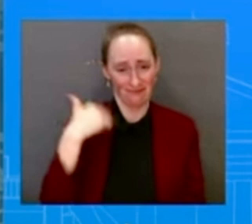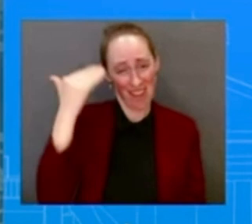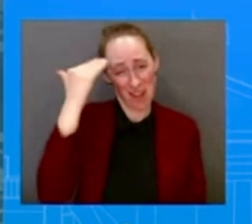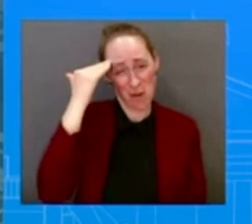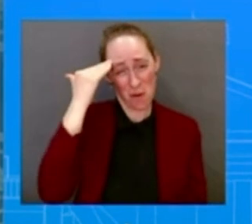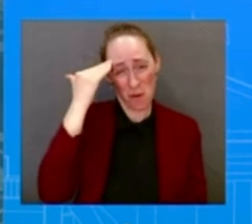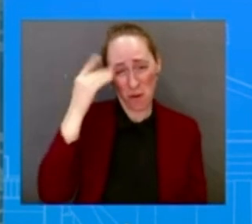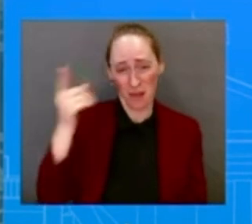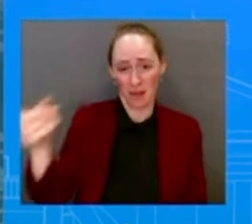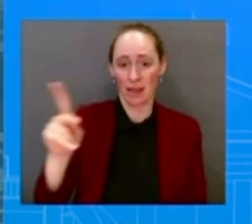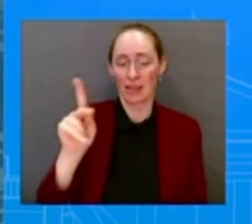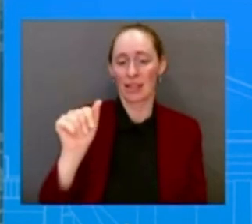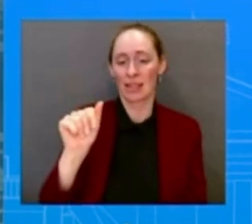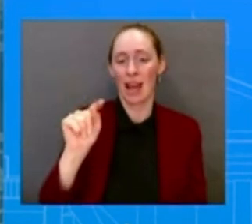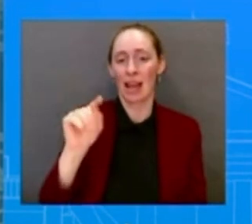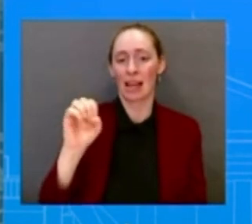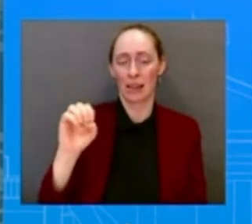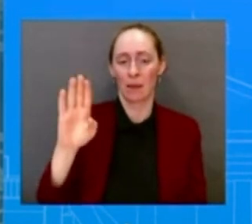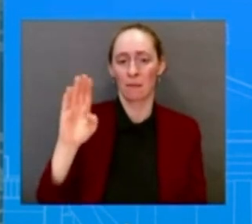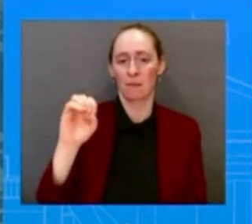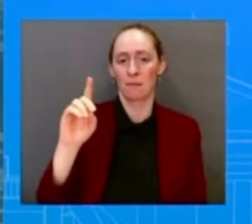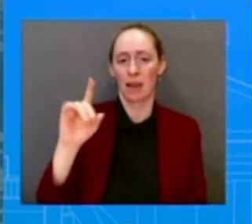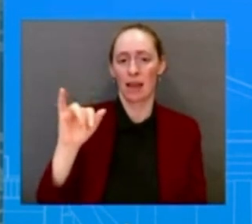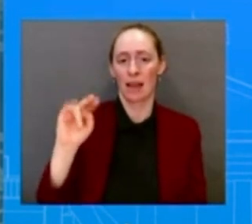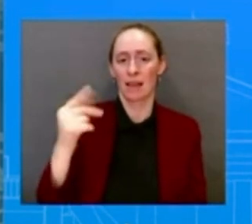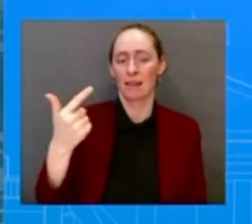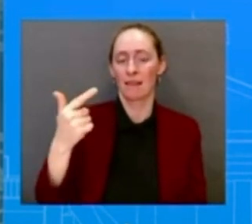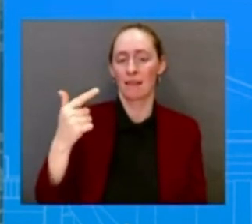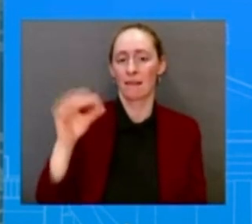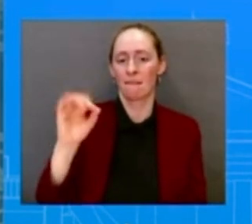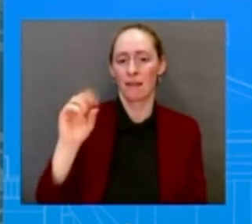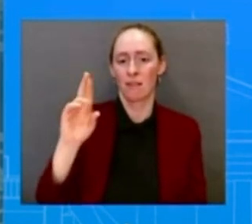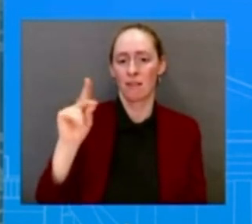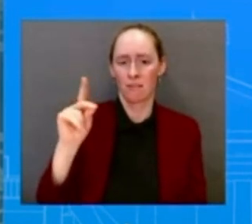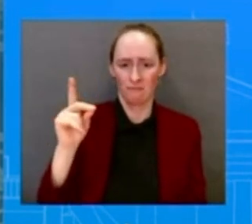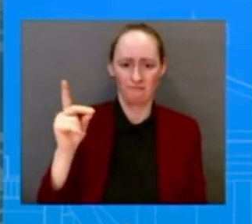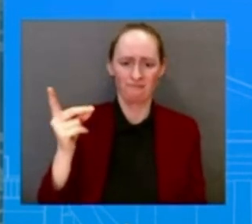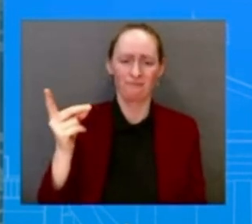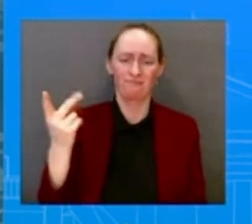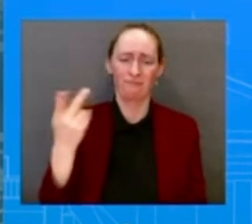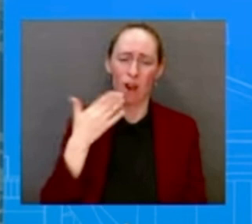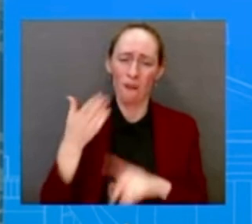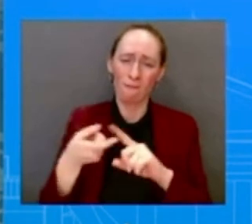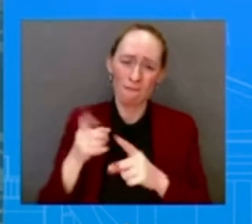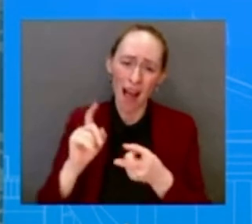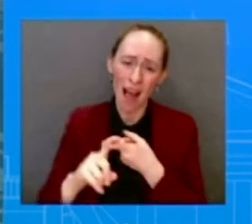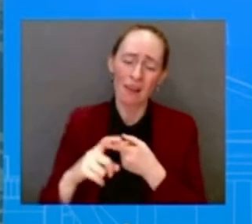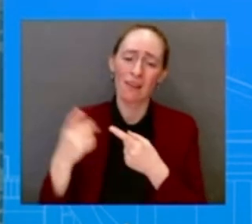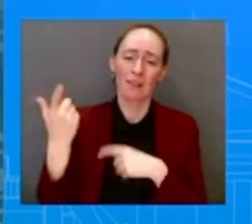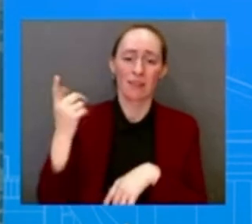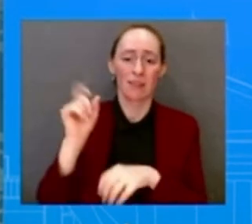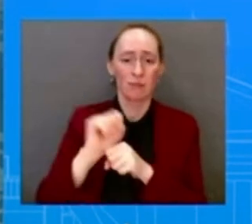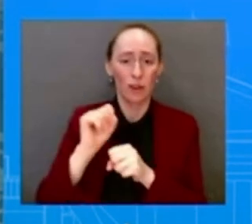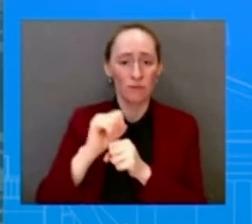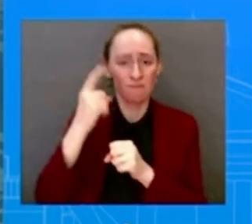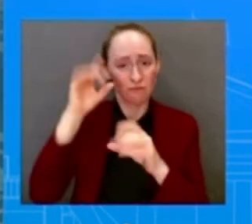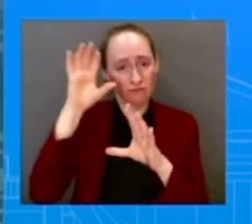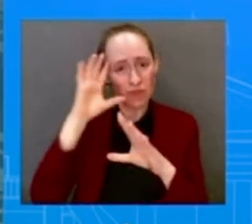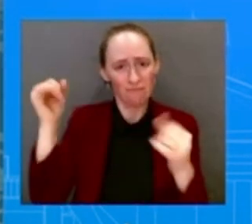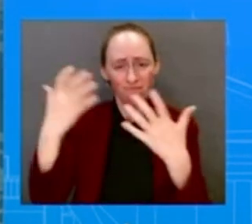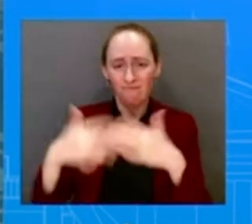in the trenches together and representing the president's agenda together. I've actually known Kate since 2007. That's a whole nother